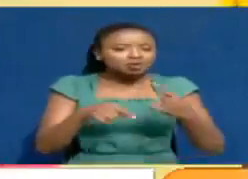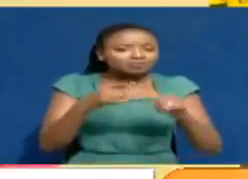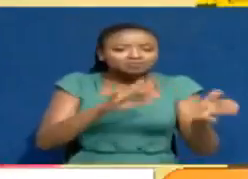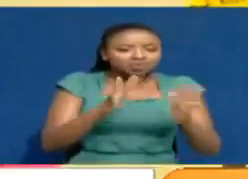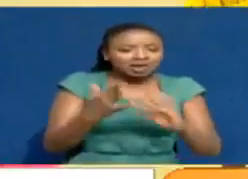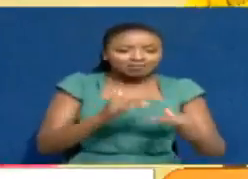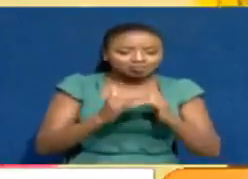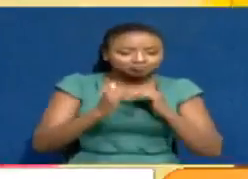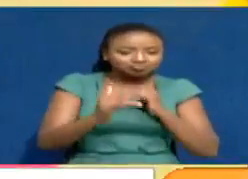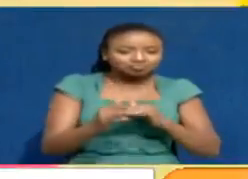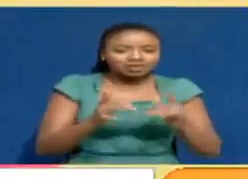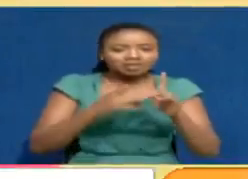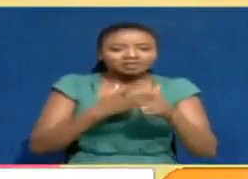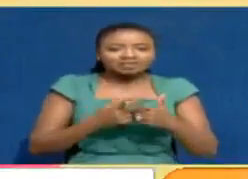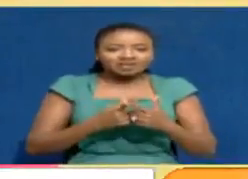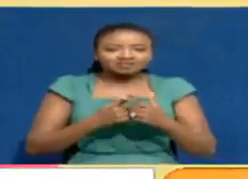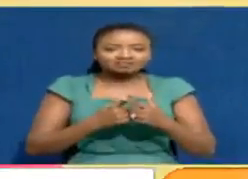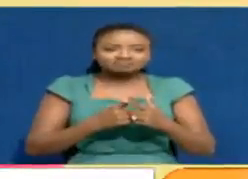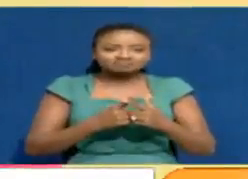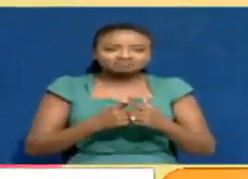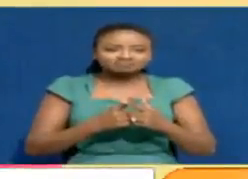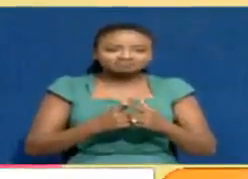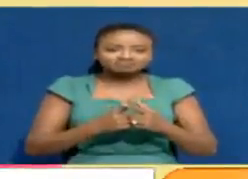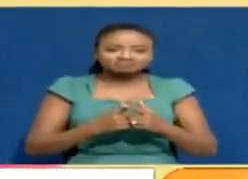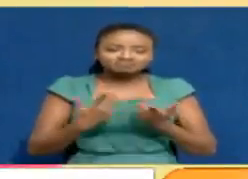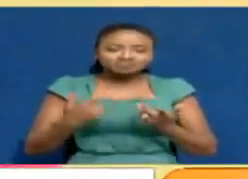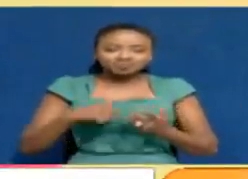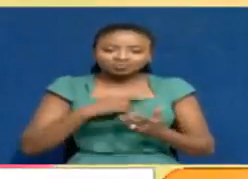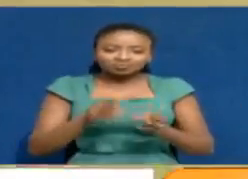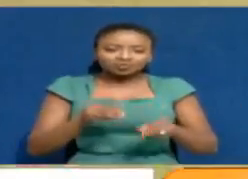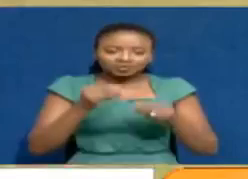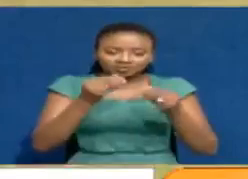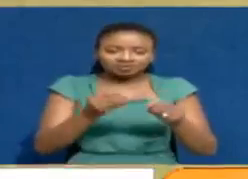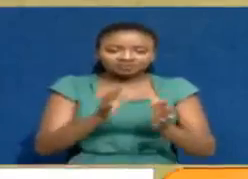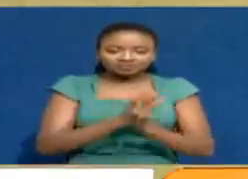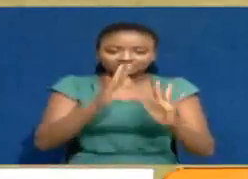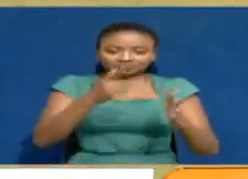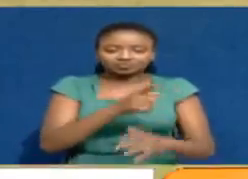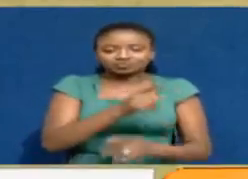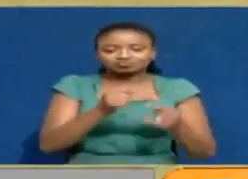And again, let's give credit to the opponent keeper.